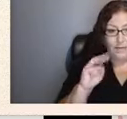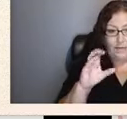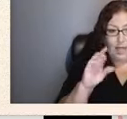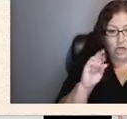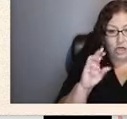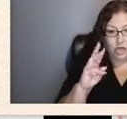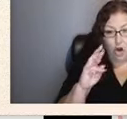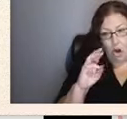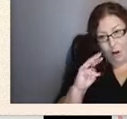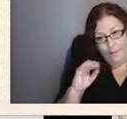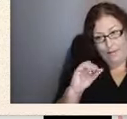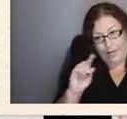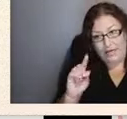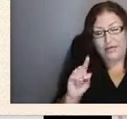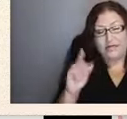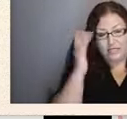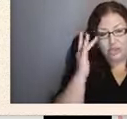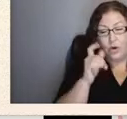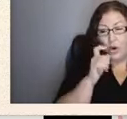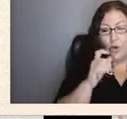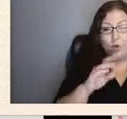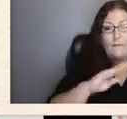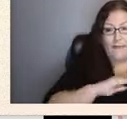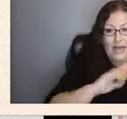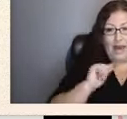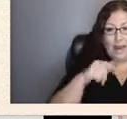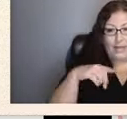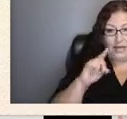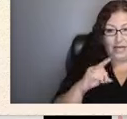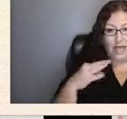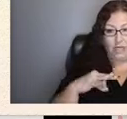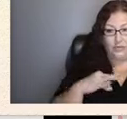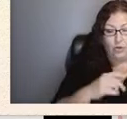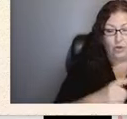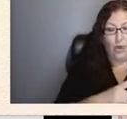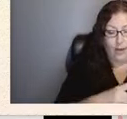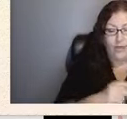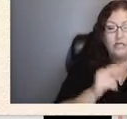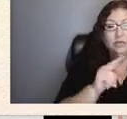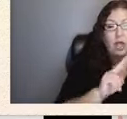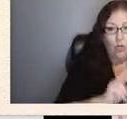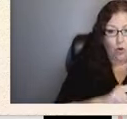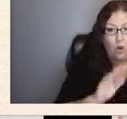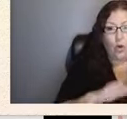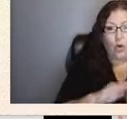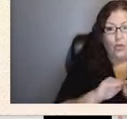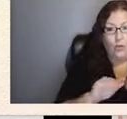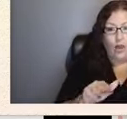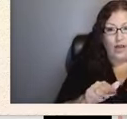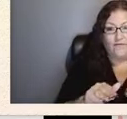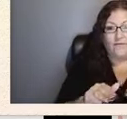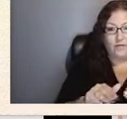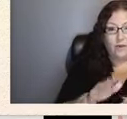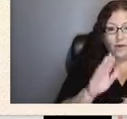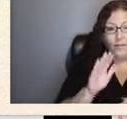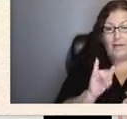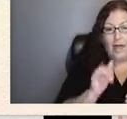meet APD's eligibility requirements to be enrolled on the waiver by passing the waiting list.